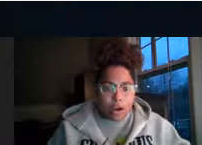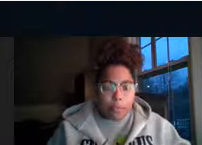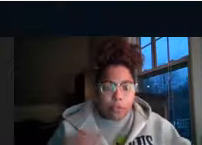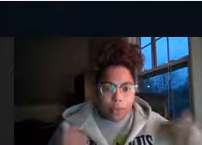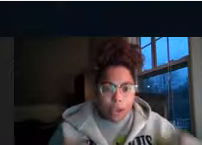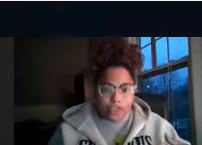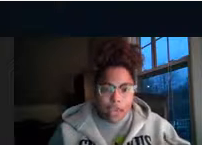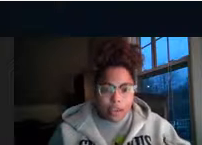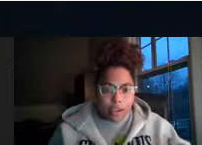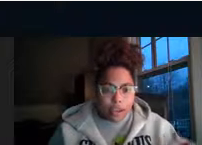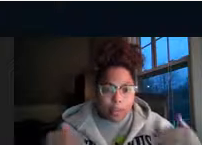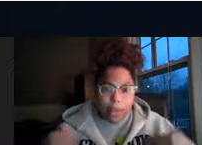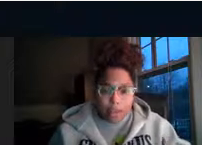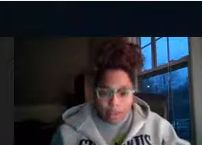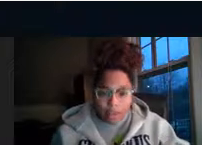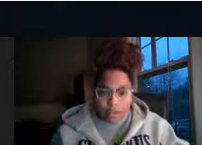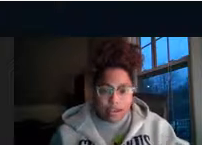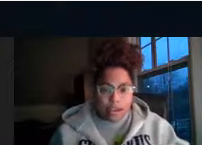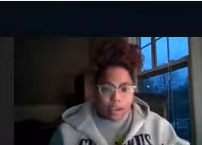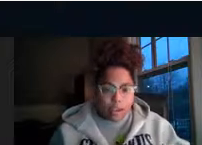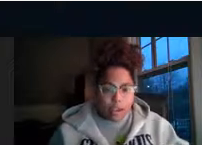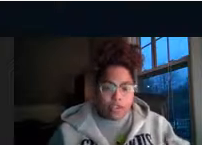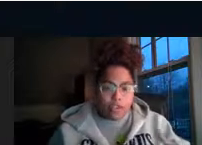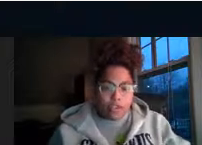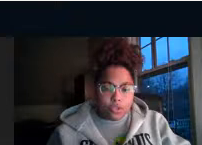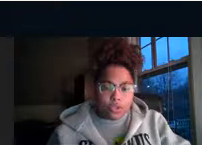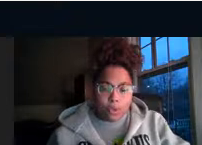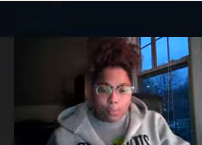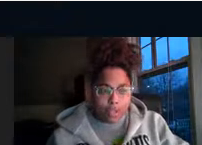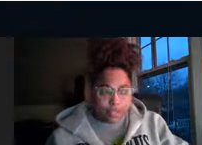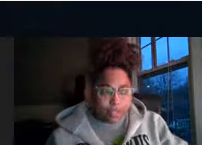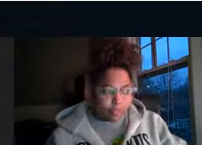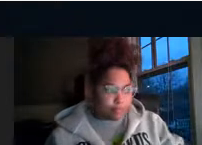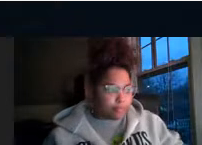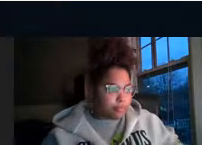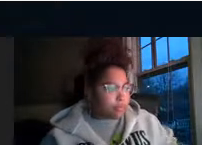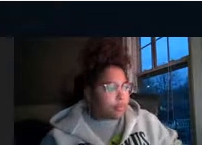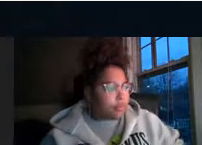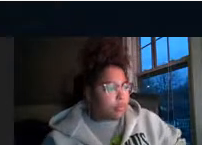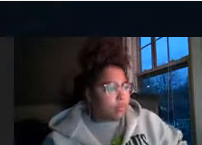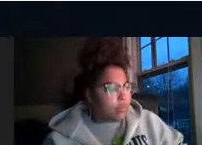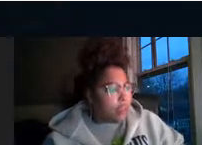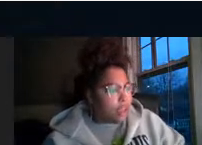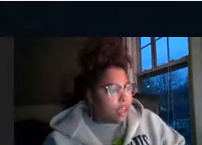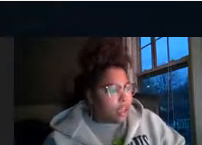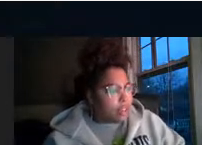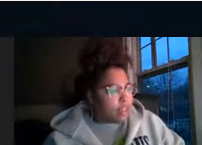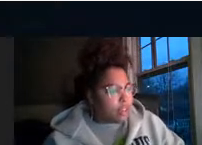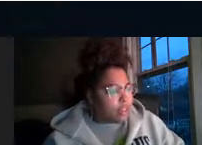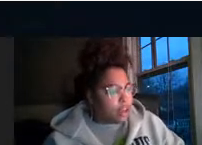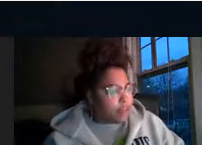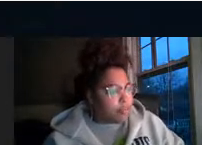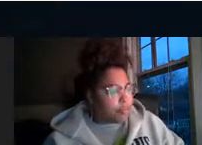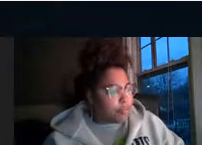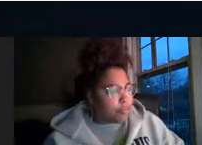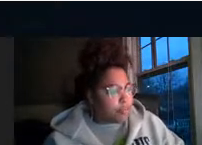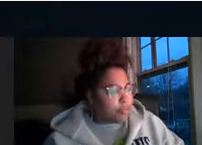really are able to route that on the back end to get folks to the right place. And